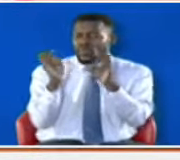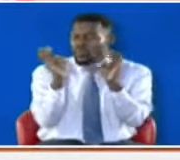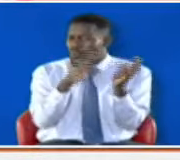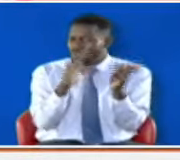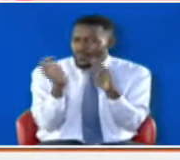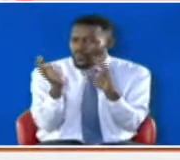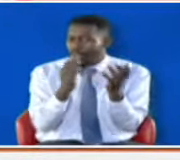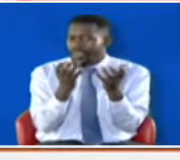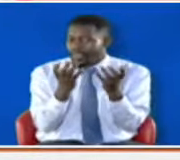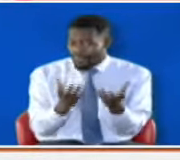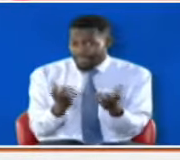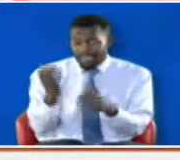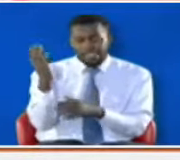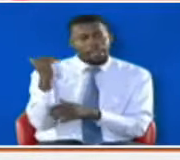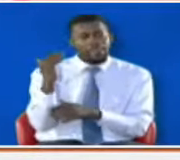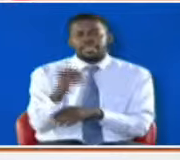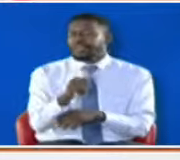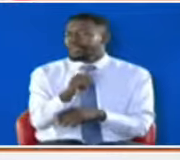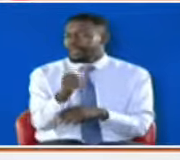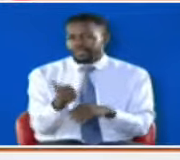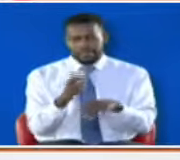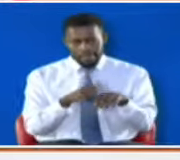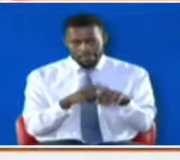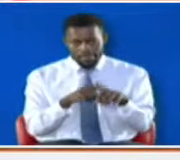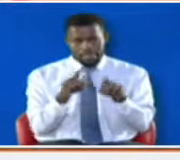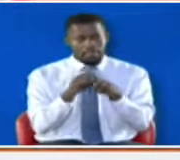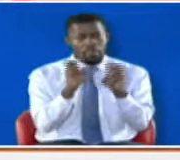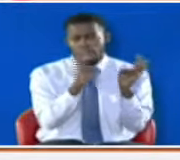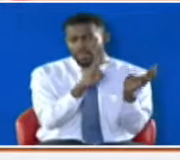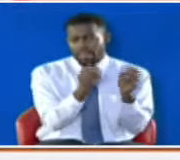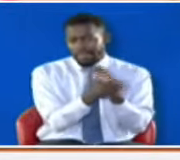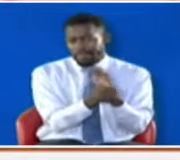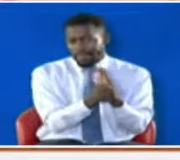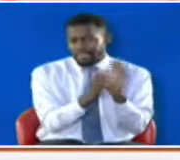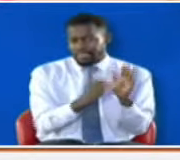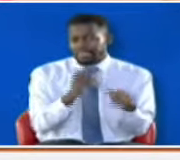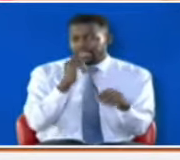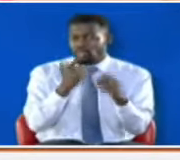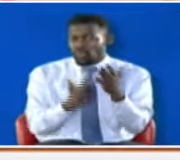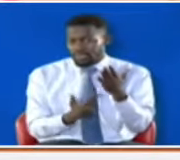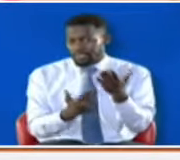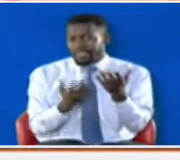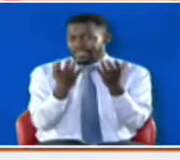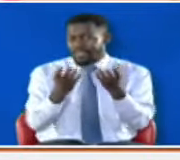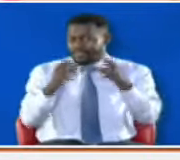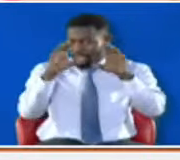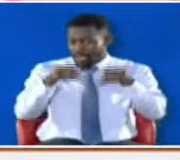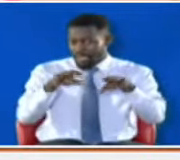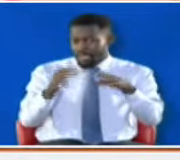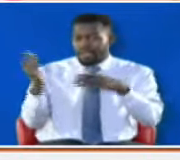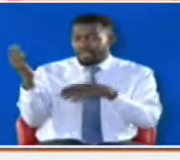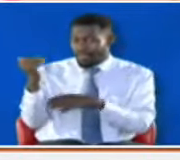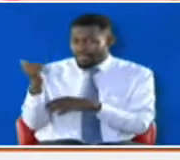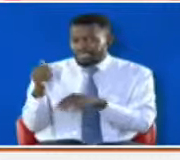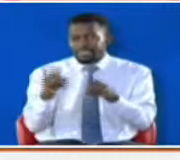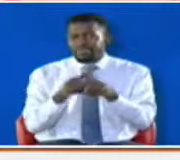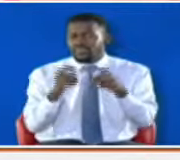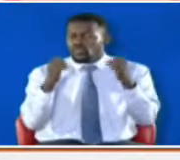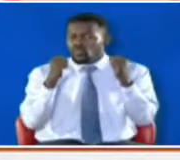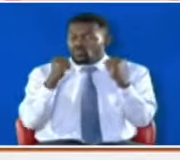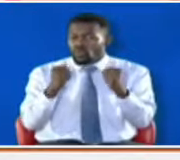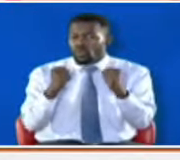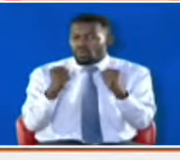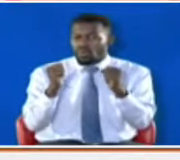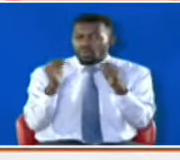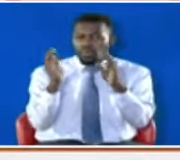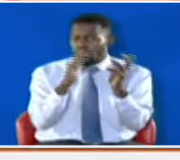time and is predicted to cause torrential rain, strong winds, and powerful and dangerous